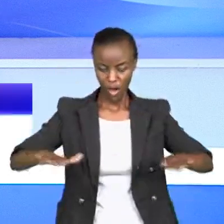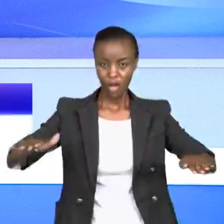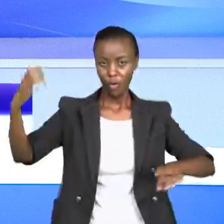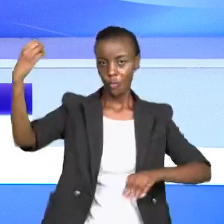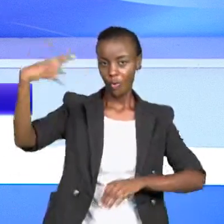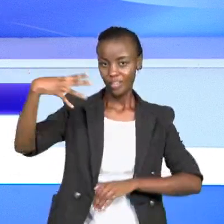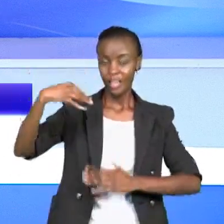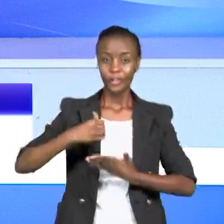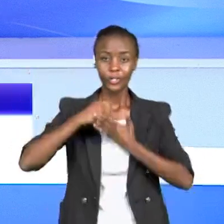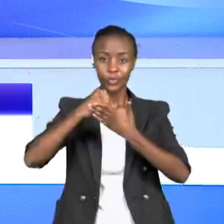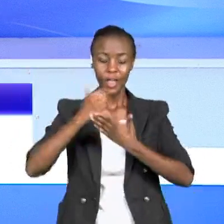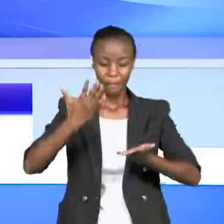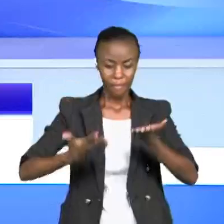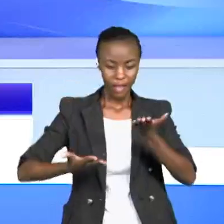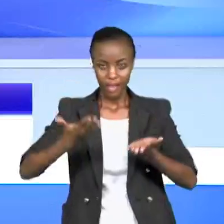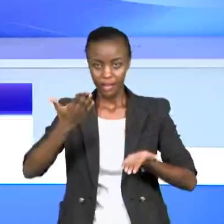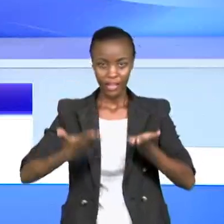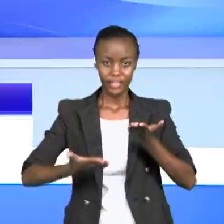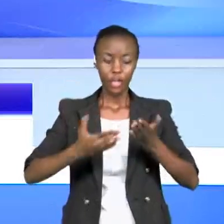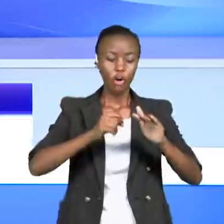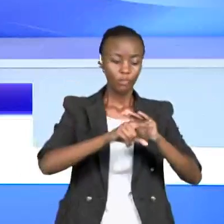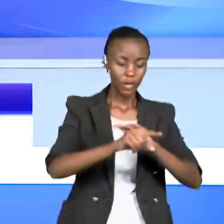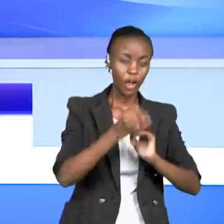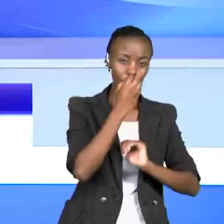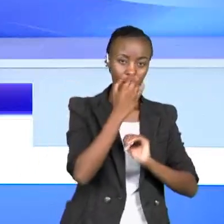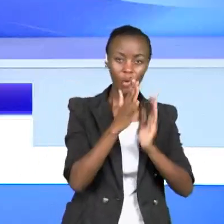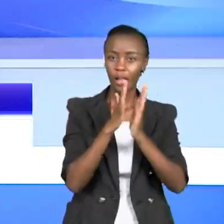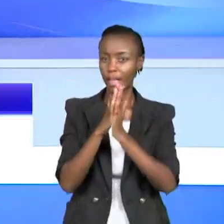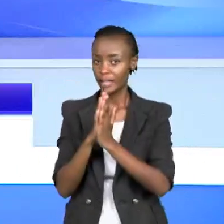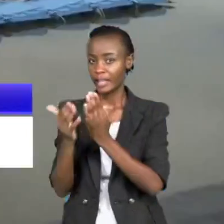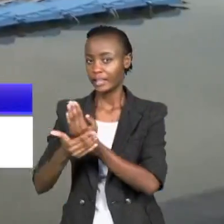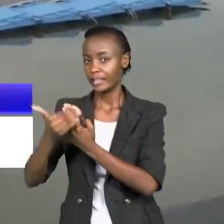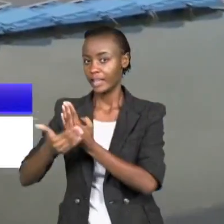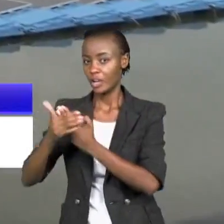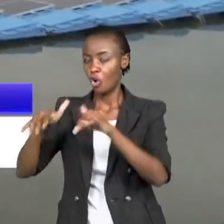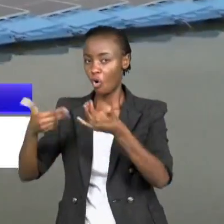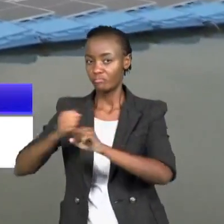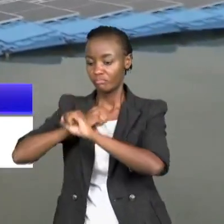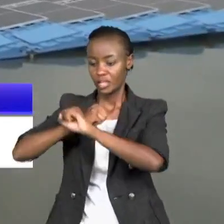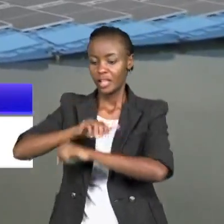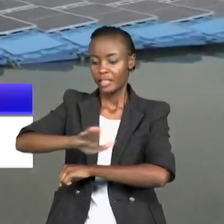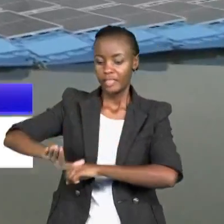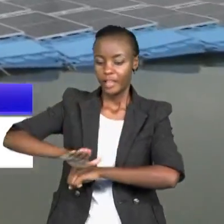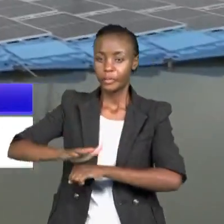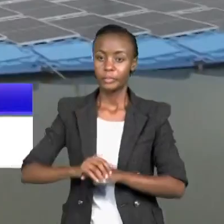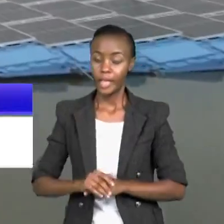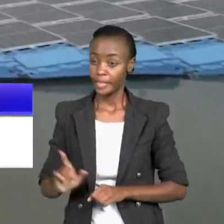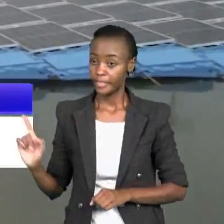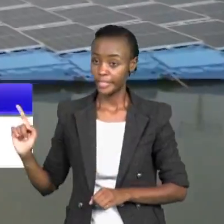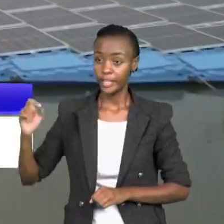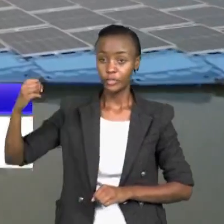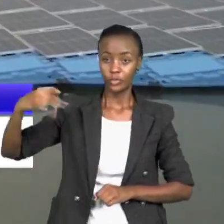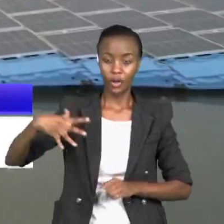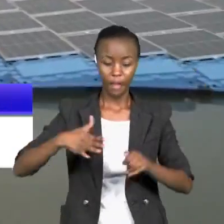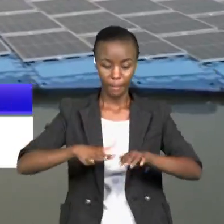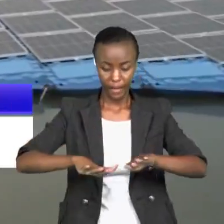production efficiency and environmental protection. Apollo James tells us more. The floating solar power production